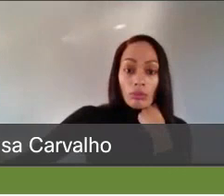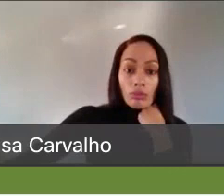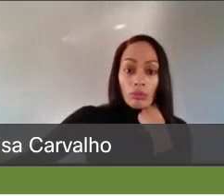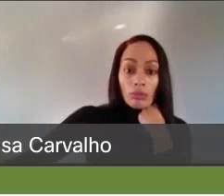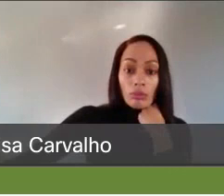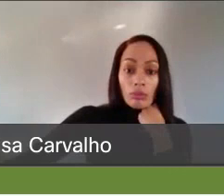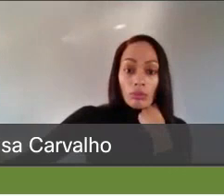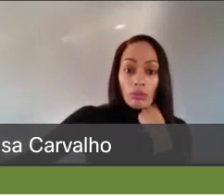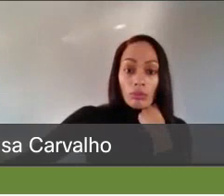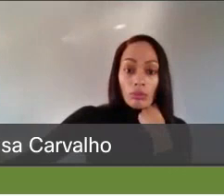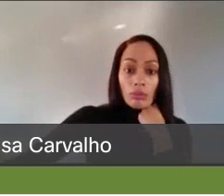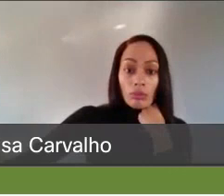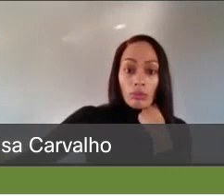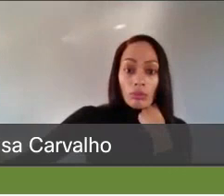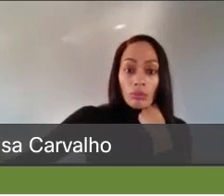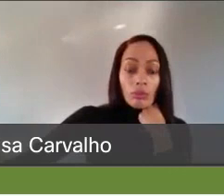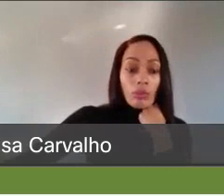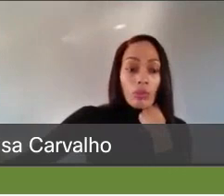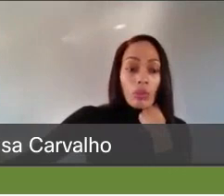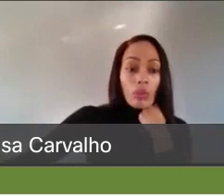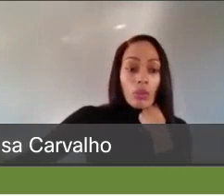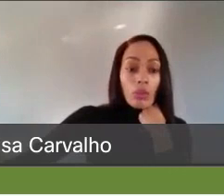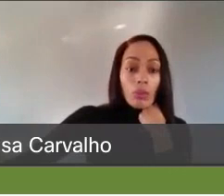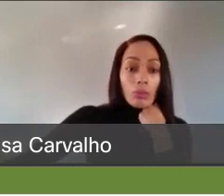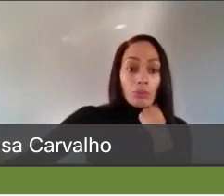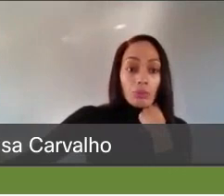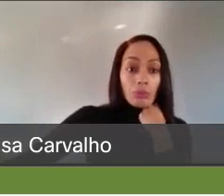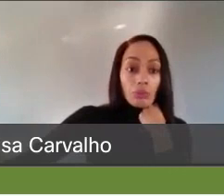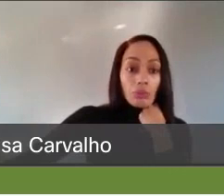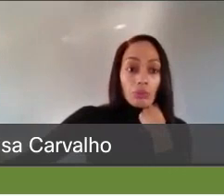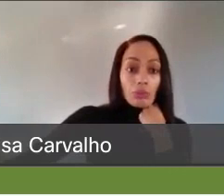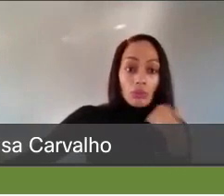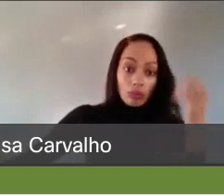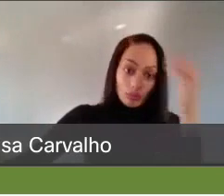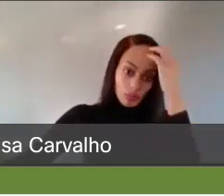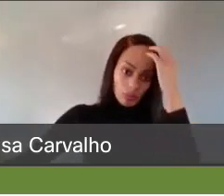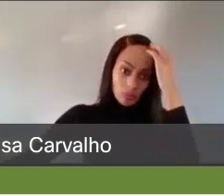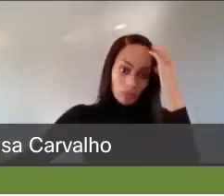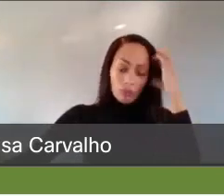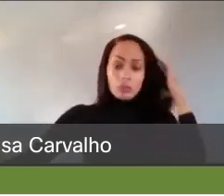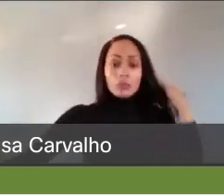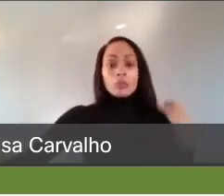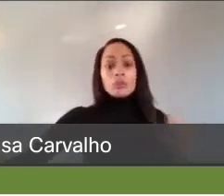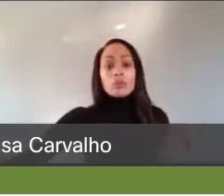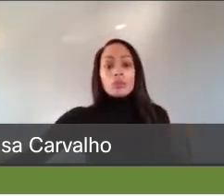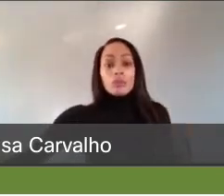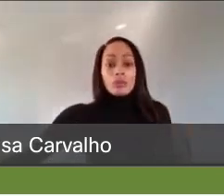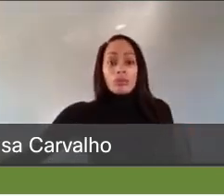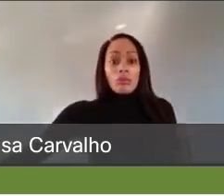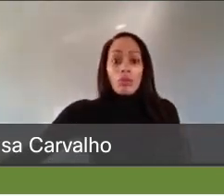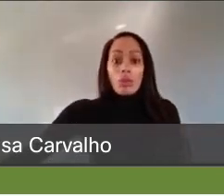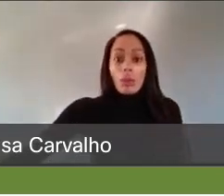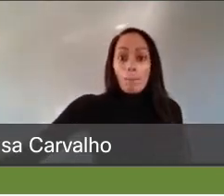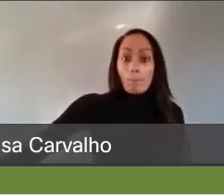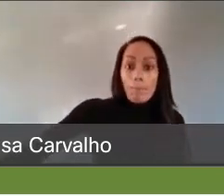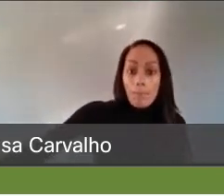to kill themselves, they're really going to do it. True, maybe for a small percentage of people. For some people, it's interesting because it